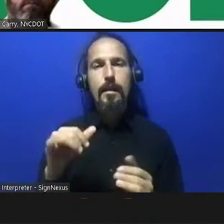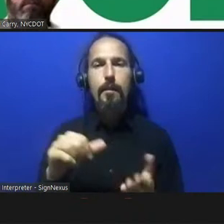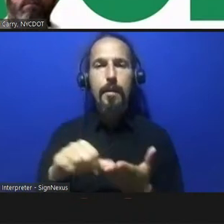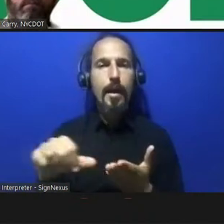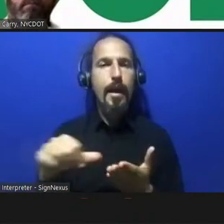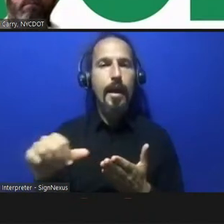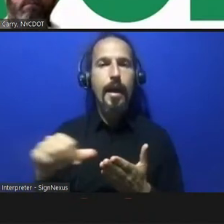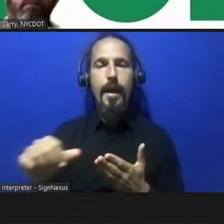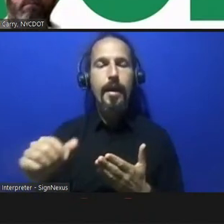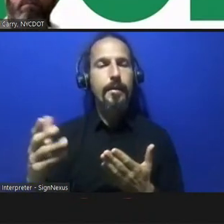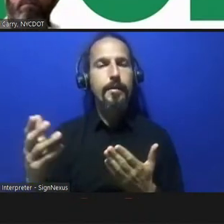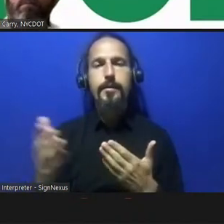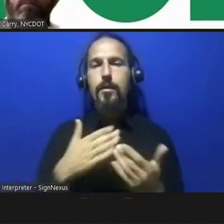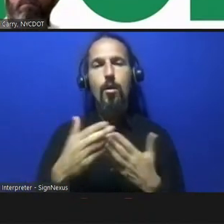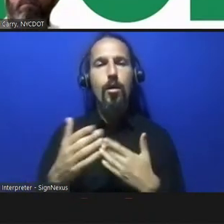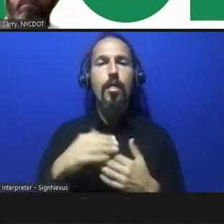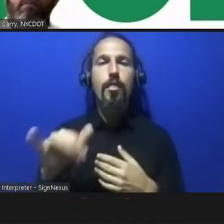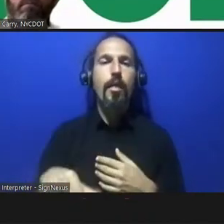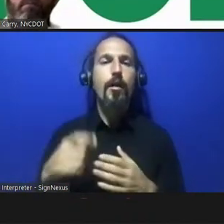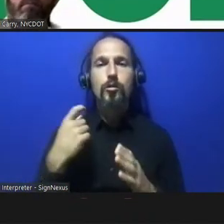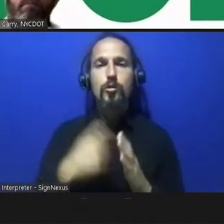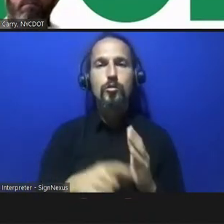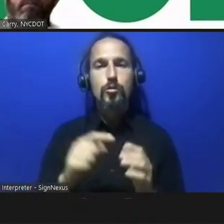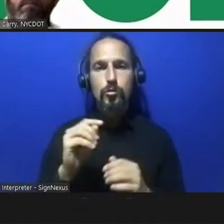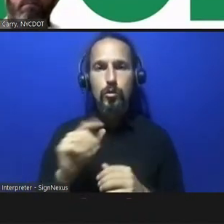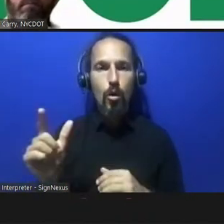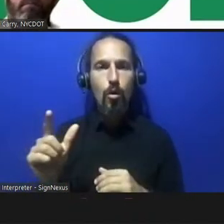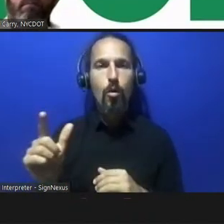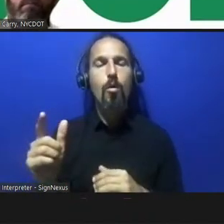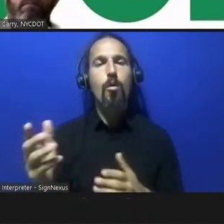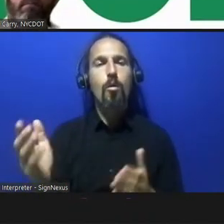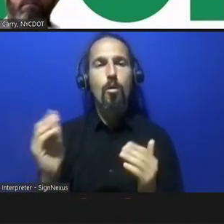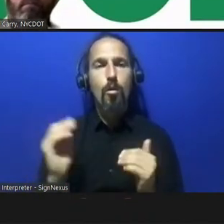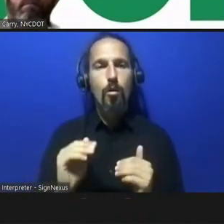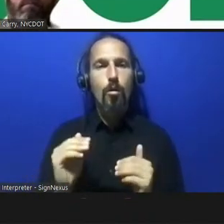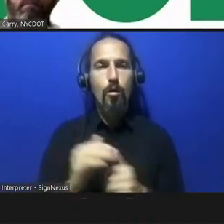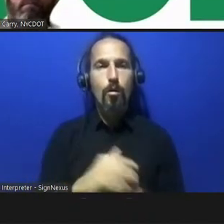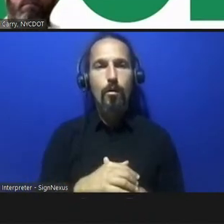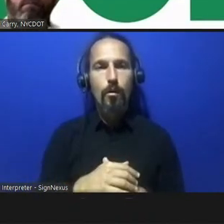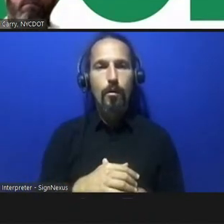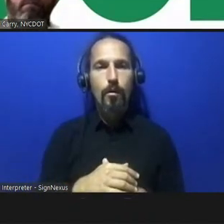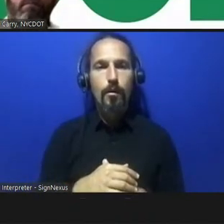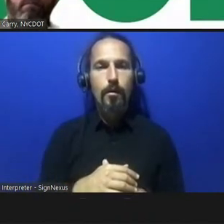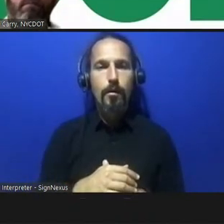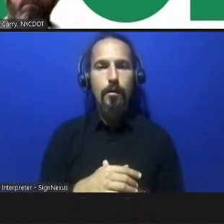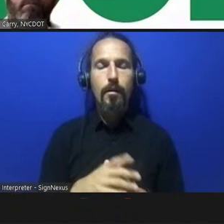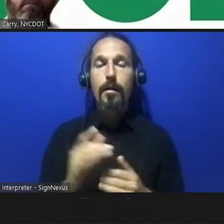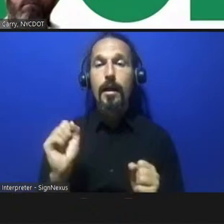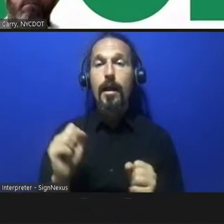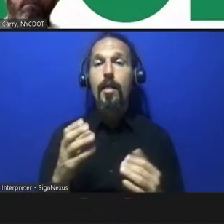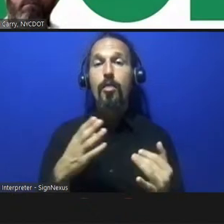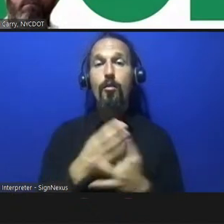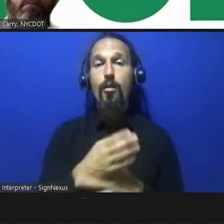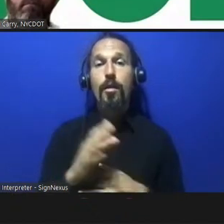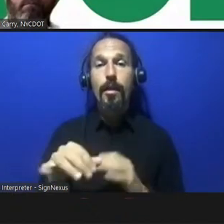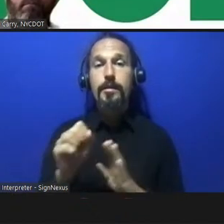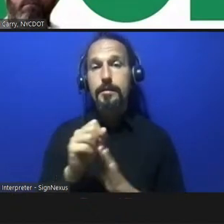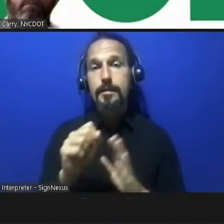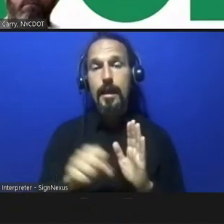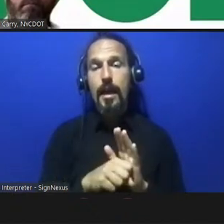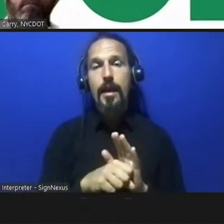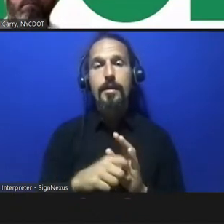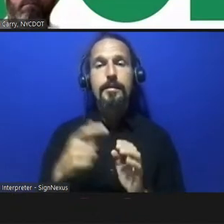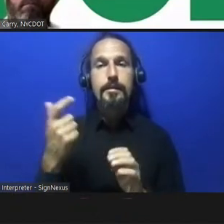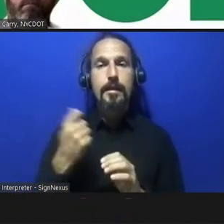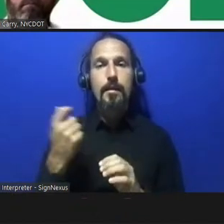whether it's the tolls or it's you know through through through the state subsidies that you